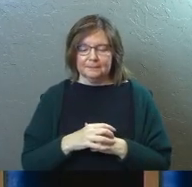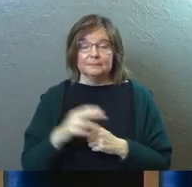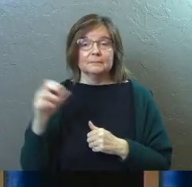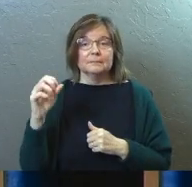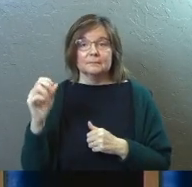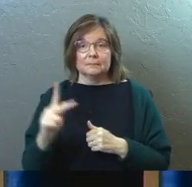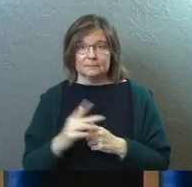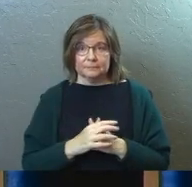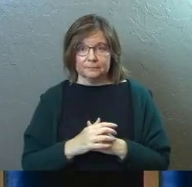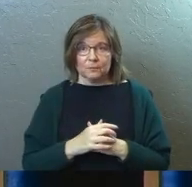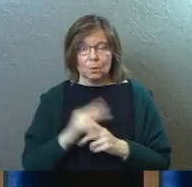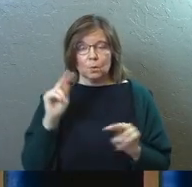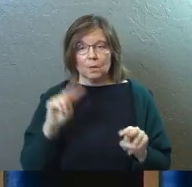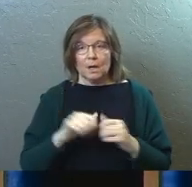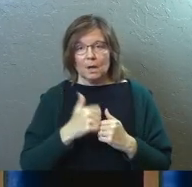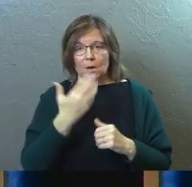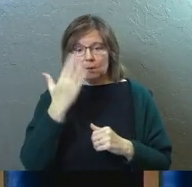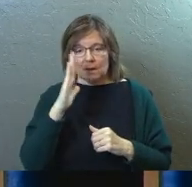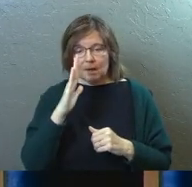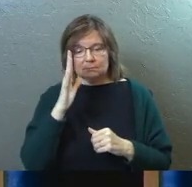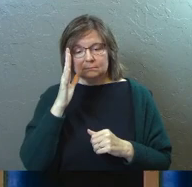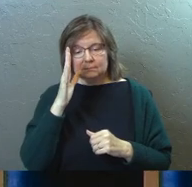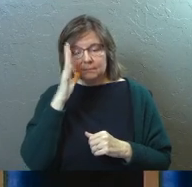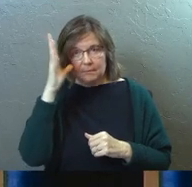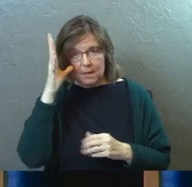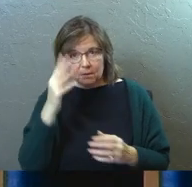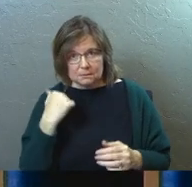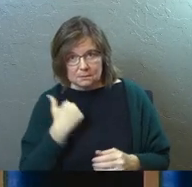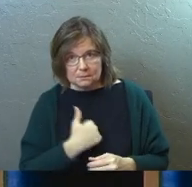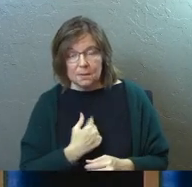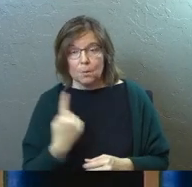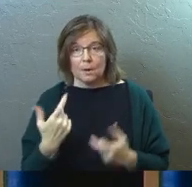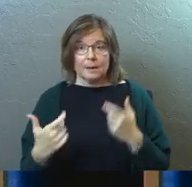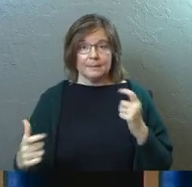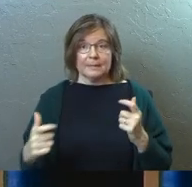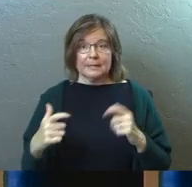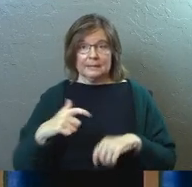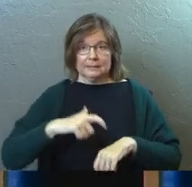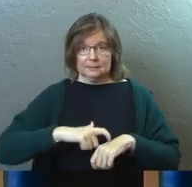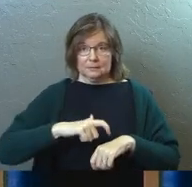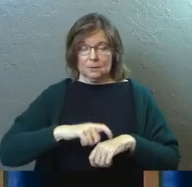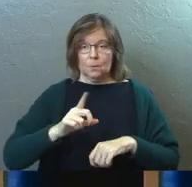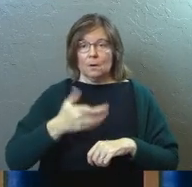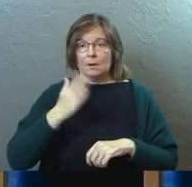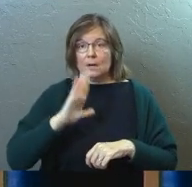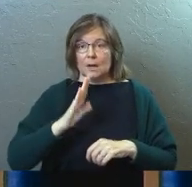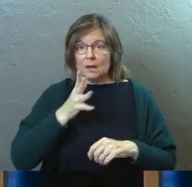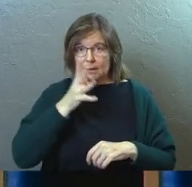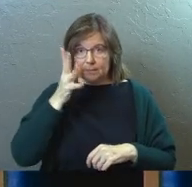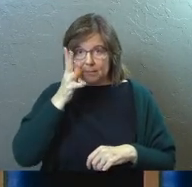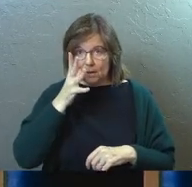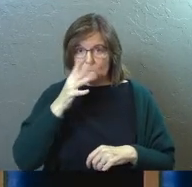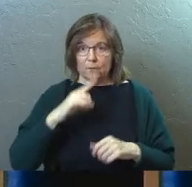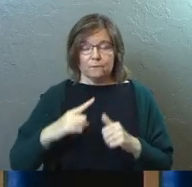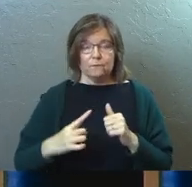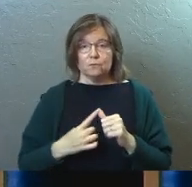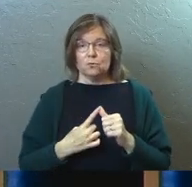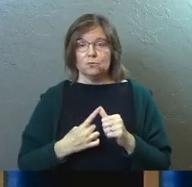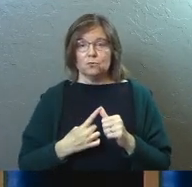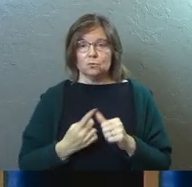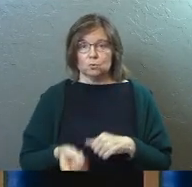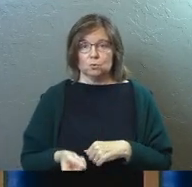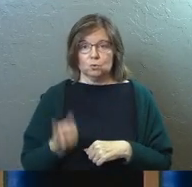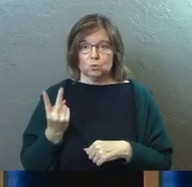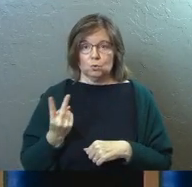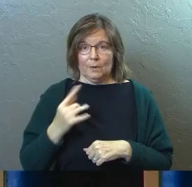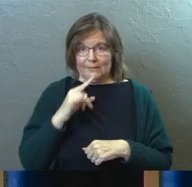Amen. Okay, we're going to look at how God parents us, and we're going to look at one big scene where God parented the first